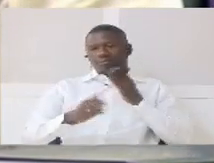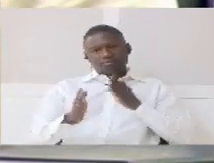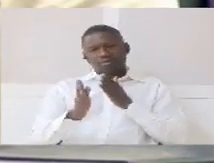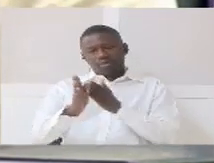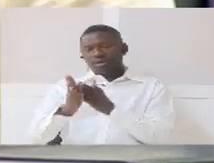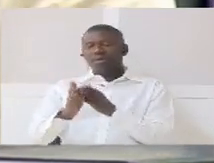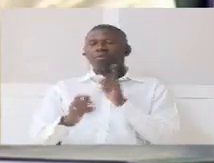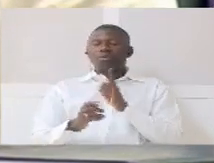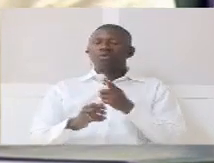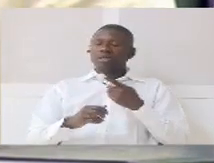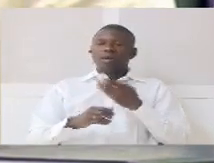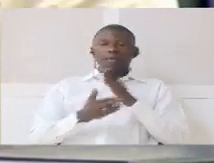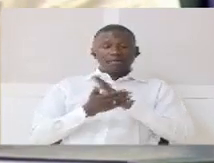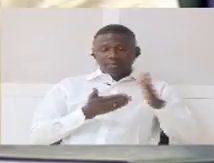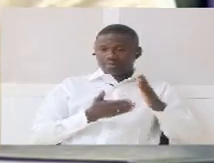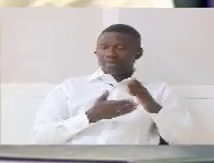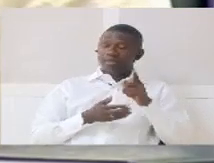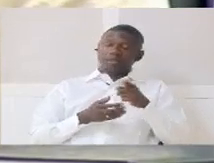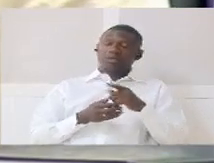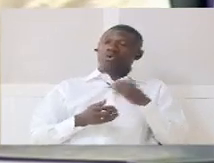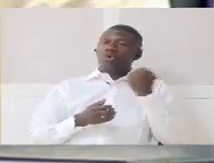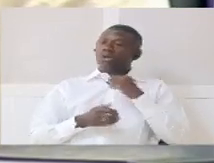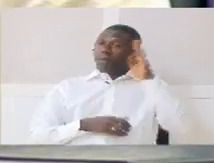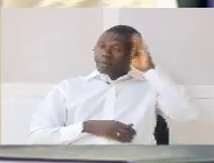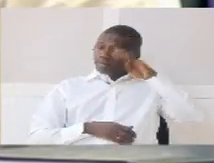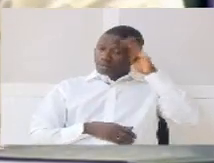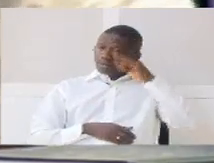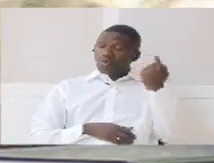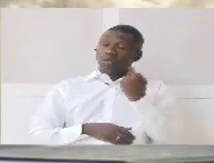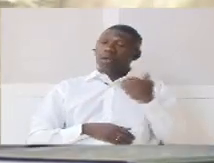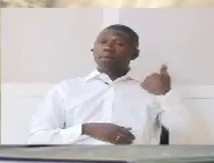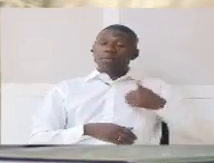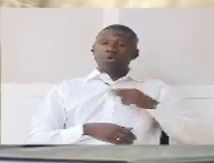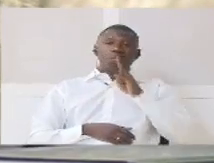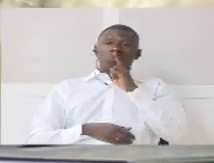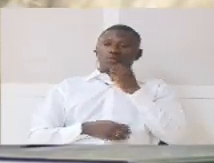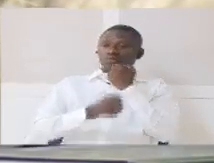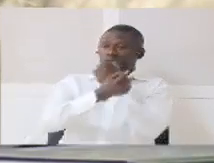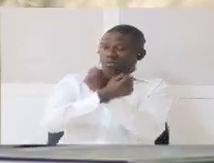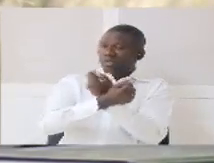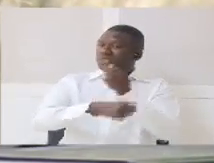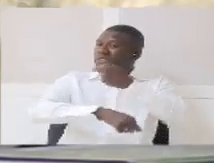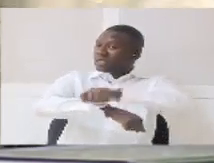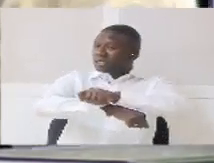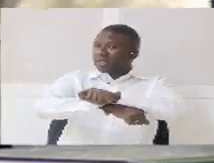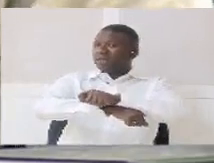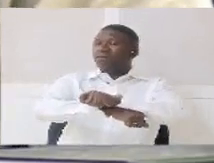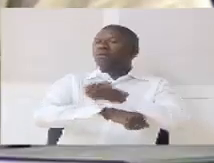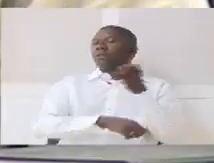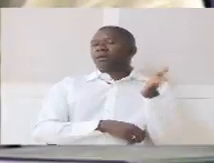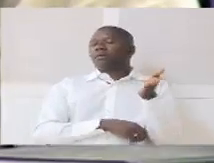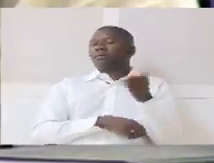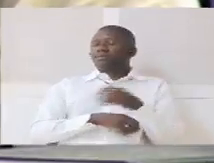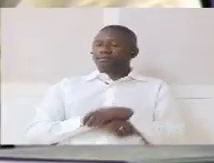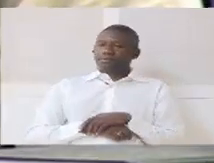apart from that, convict them malt. Pardons are only for the detainees. Prisoners. Kila discretion lo you told me ya samba